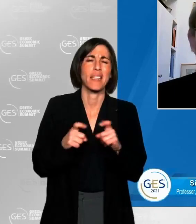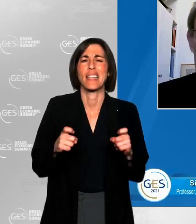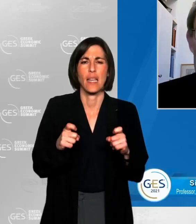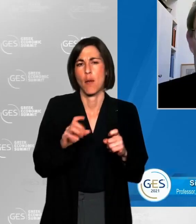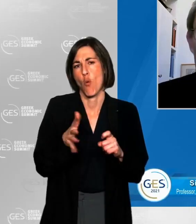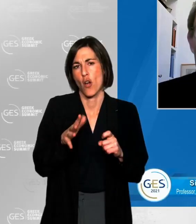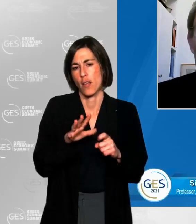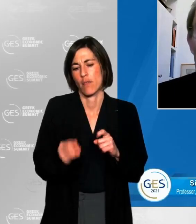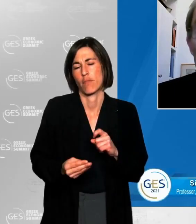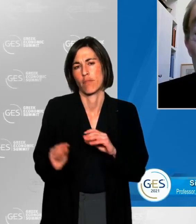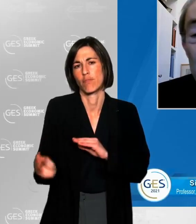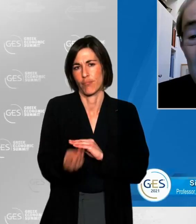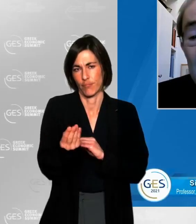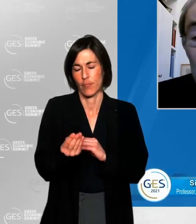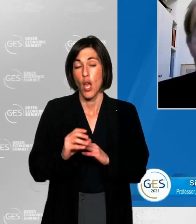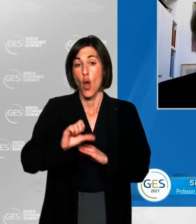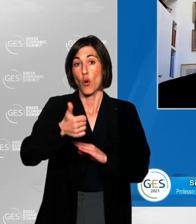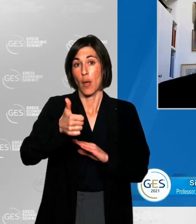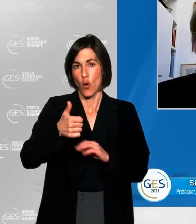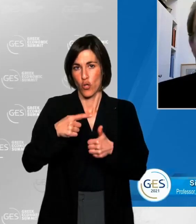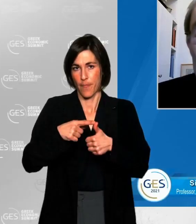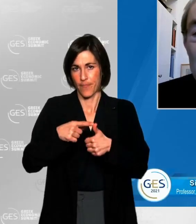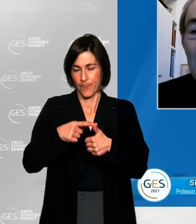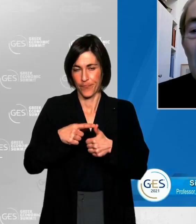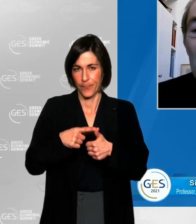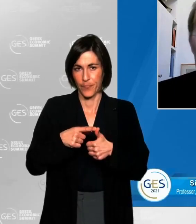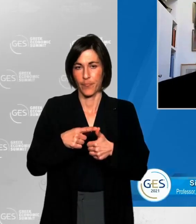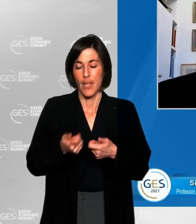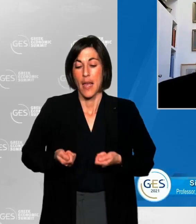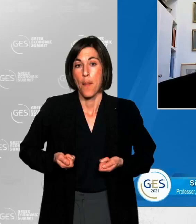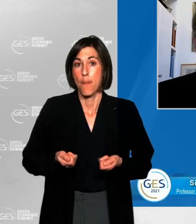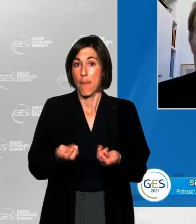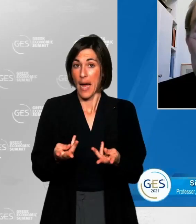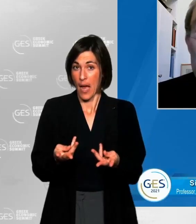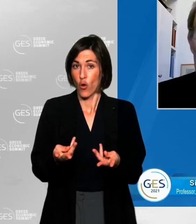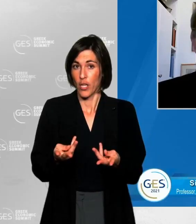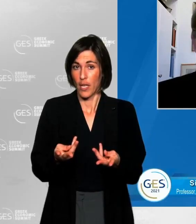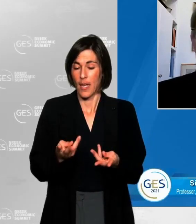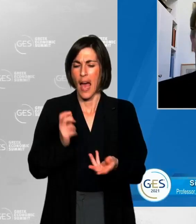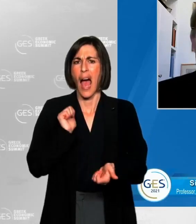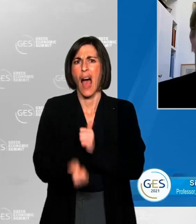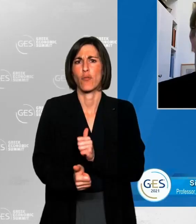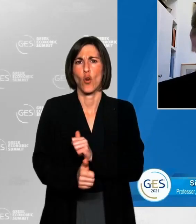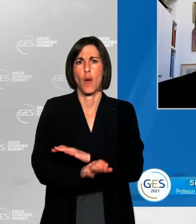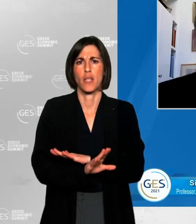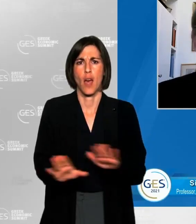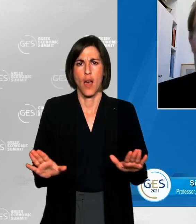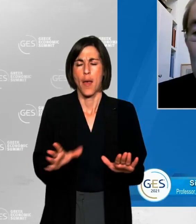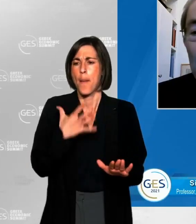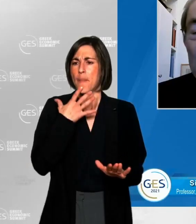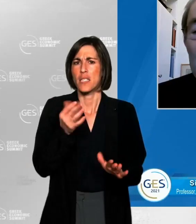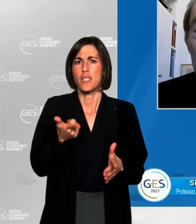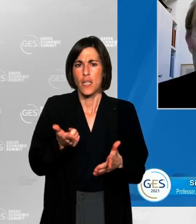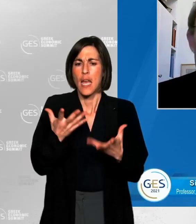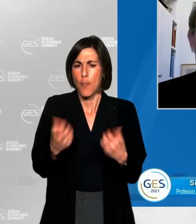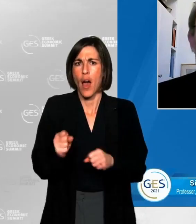is getting automated. Robotics, artificial intelligence, the use of sophisticated supply chains, which in fact